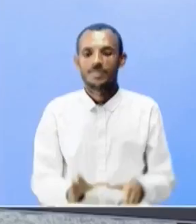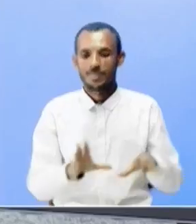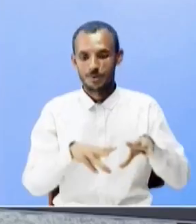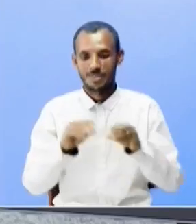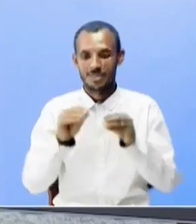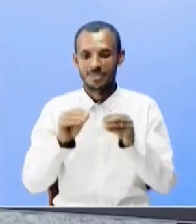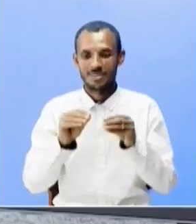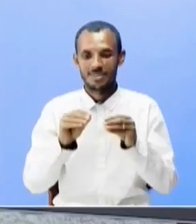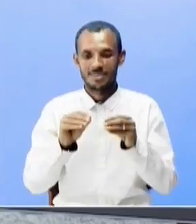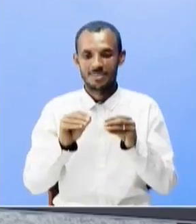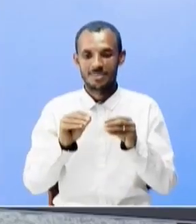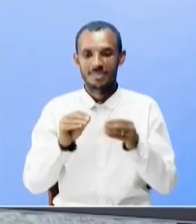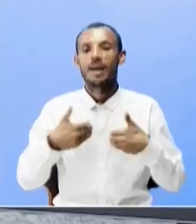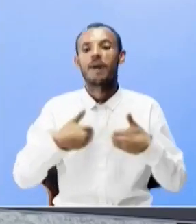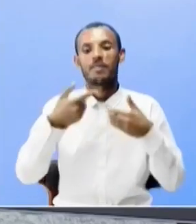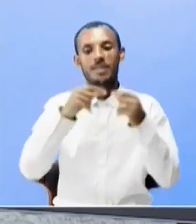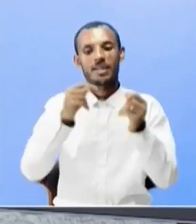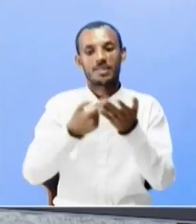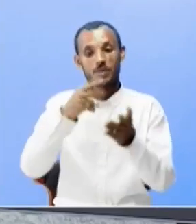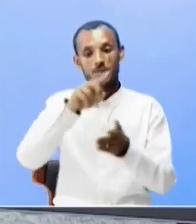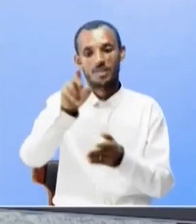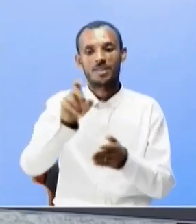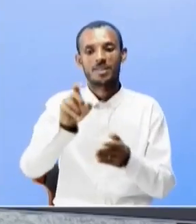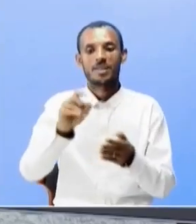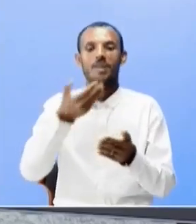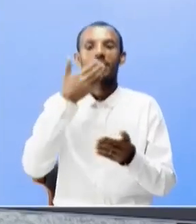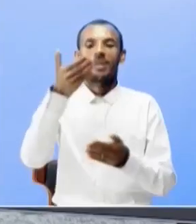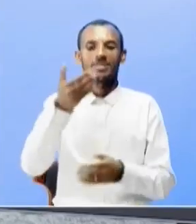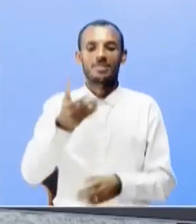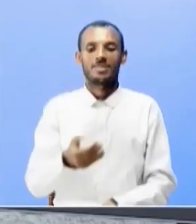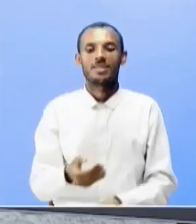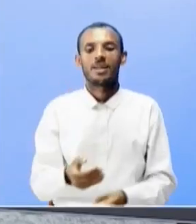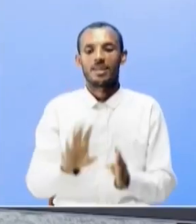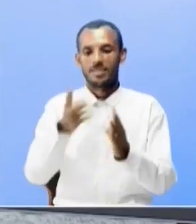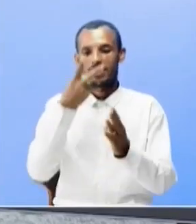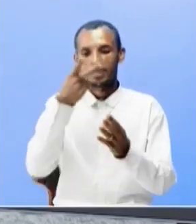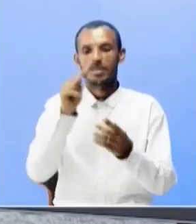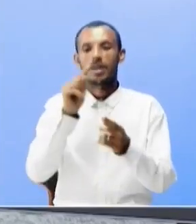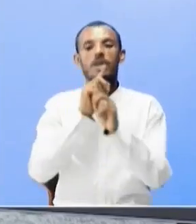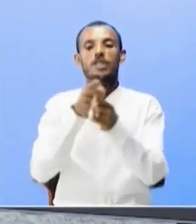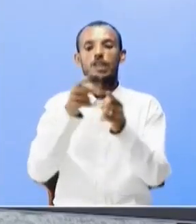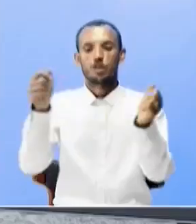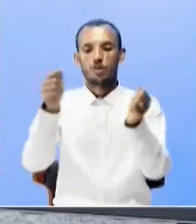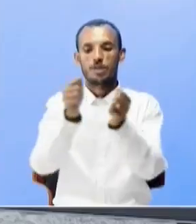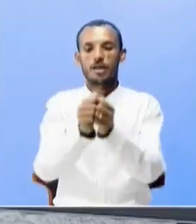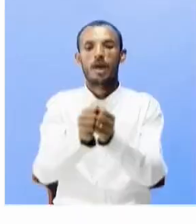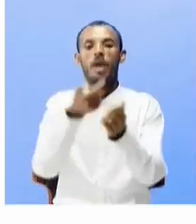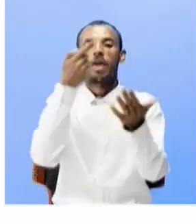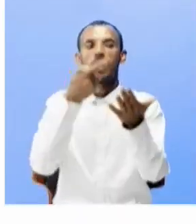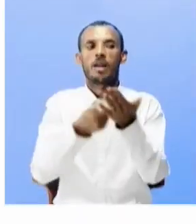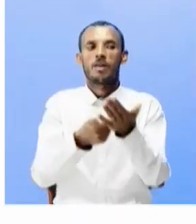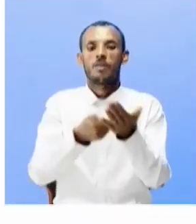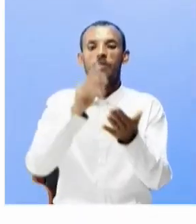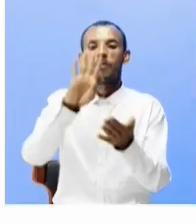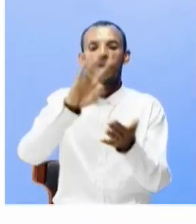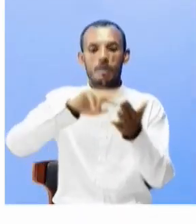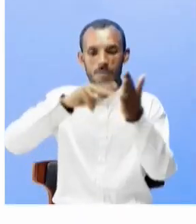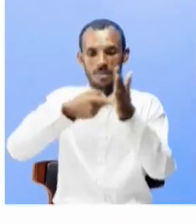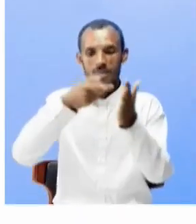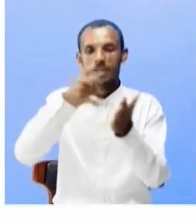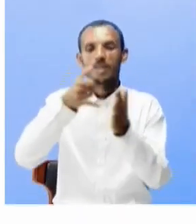Students, have you tried the question? Nice. Let's see the answer together. Here, 4 means it